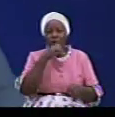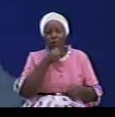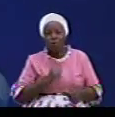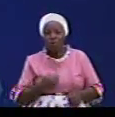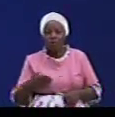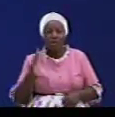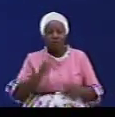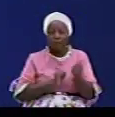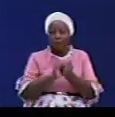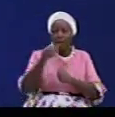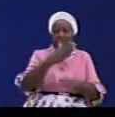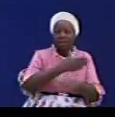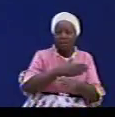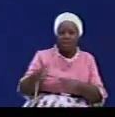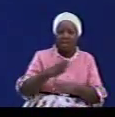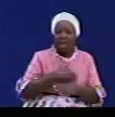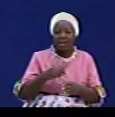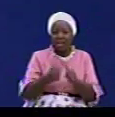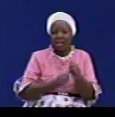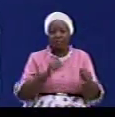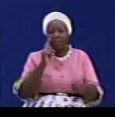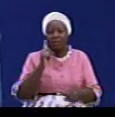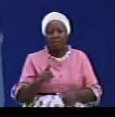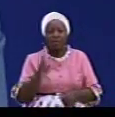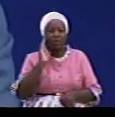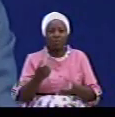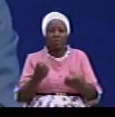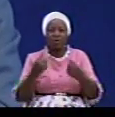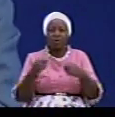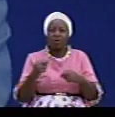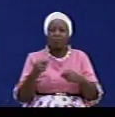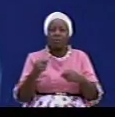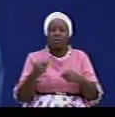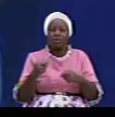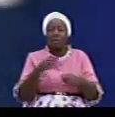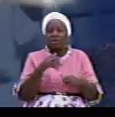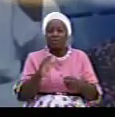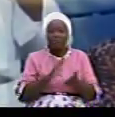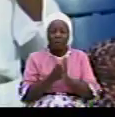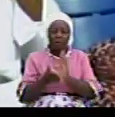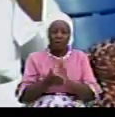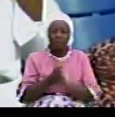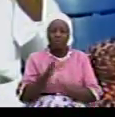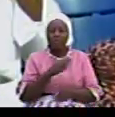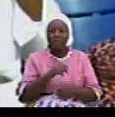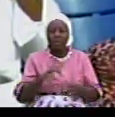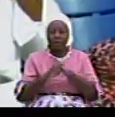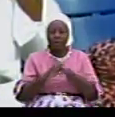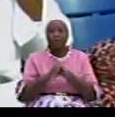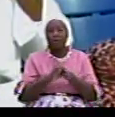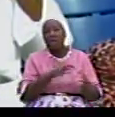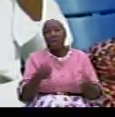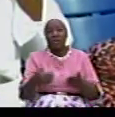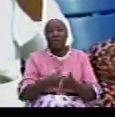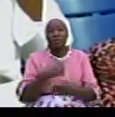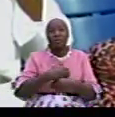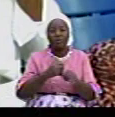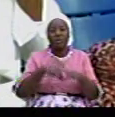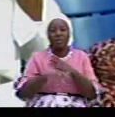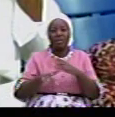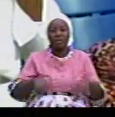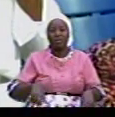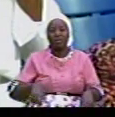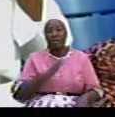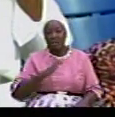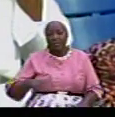away, and everyone becomes a new creature in Christ. The key to